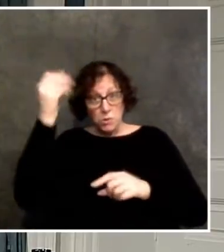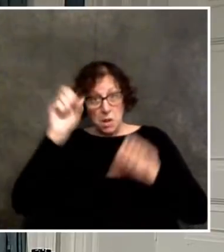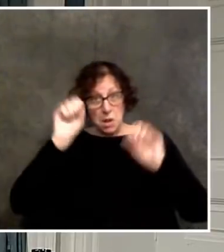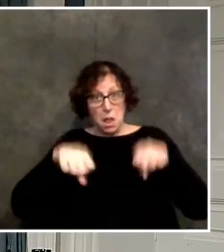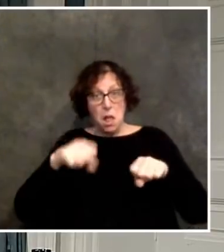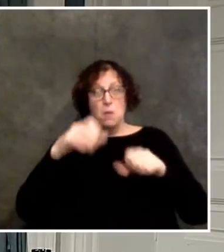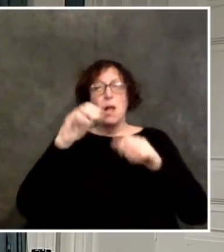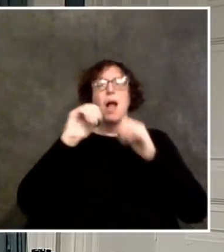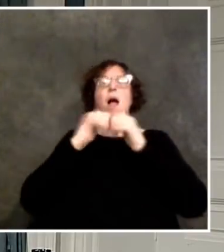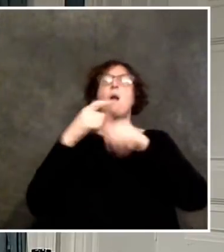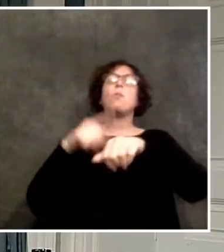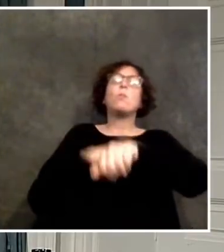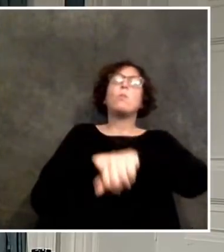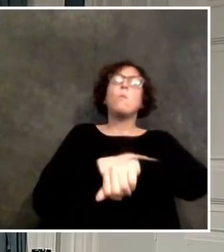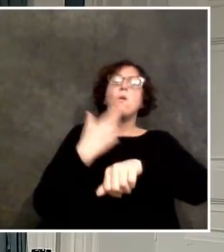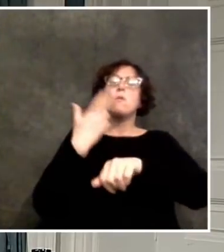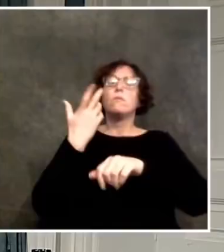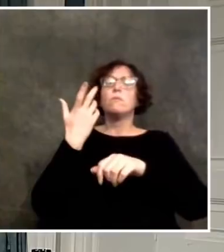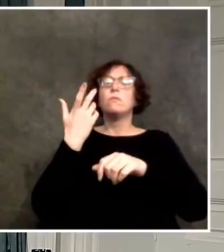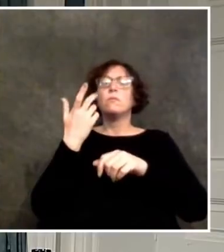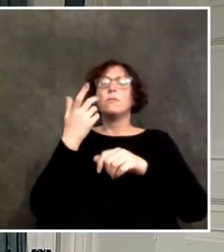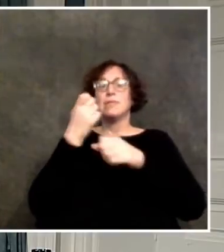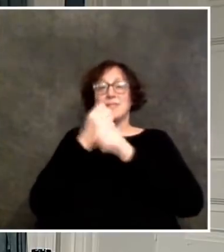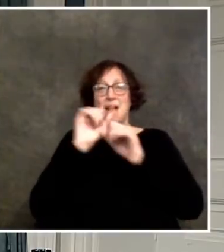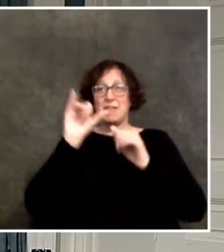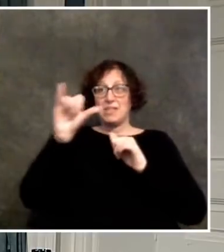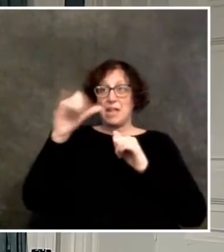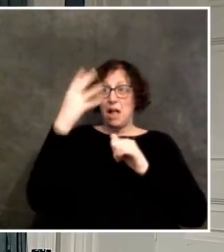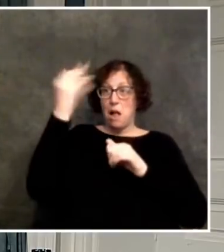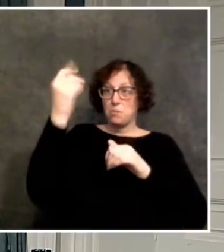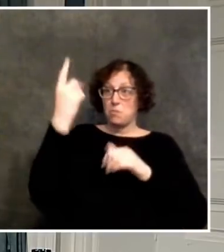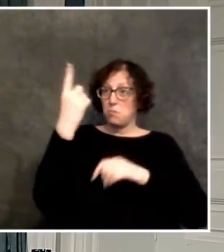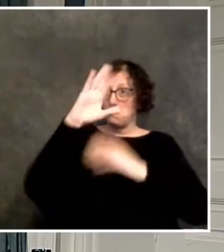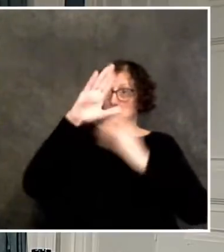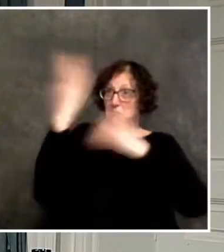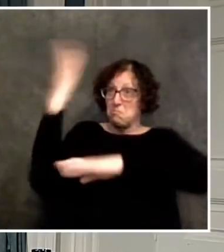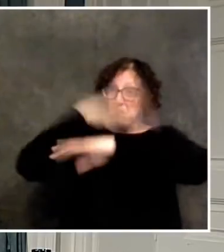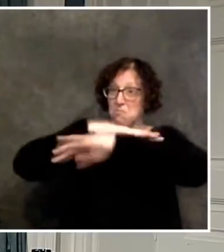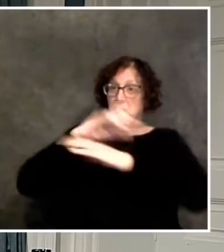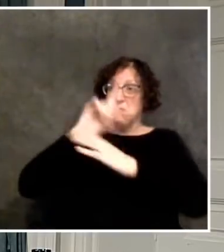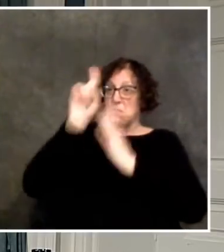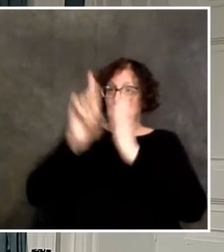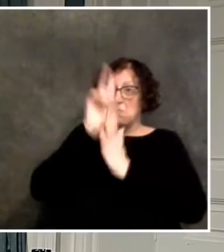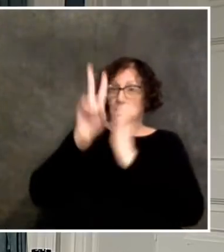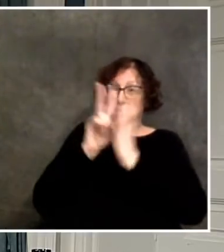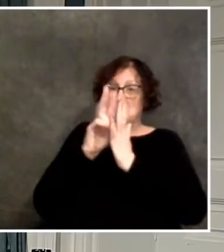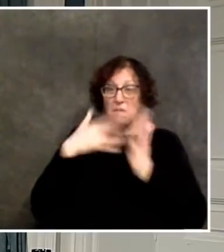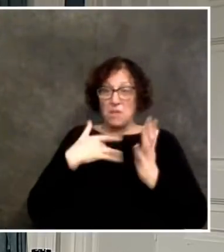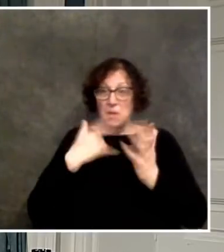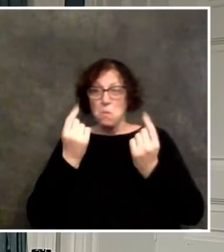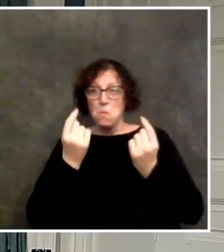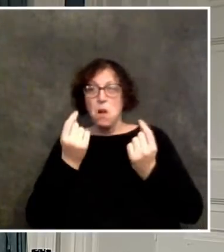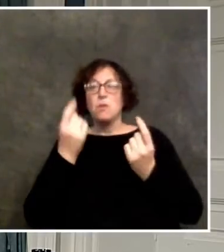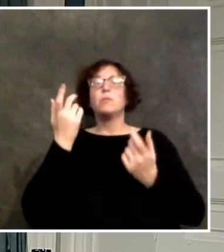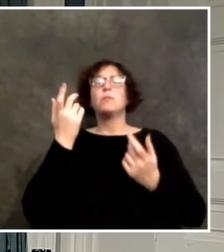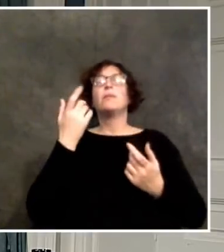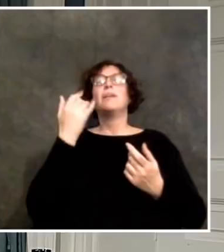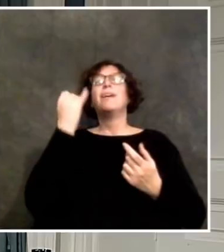if someone goes out for a run, should they be wearing a face covering? If someone brings their child who's under 2 years old